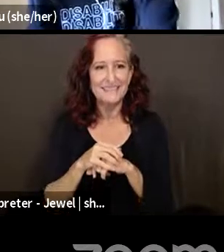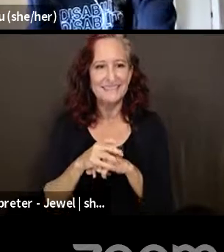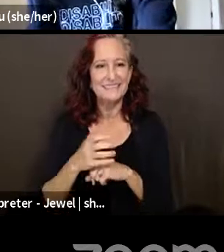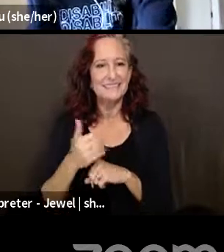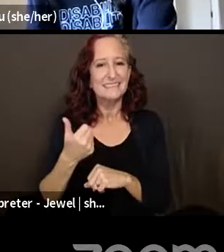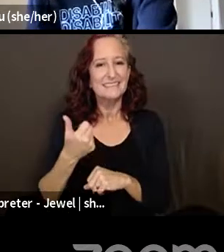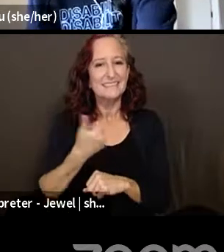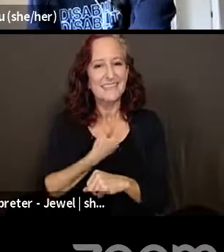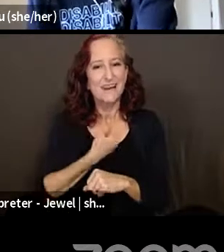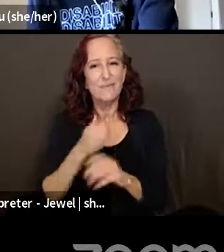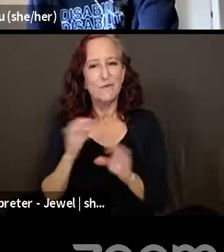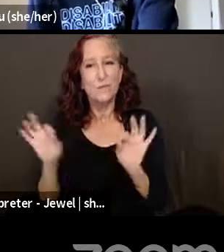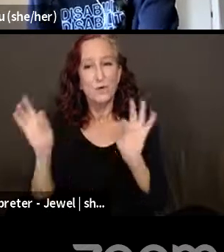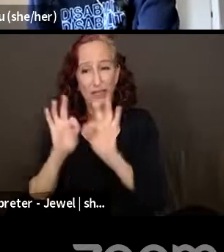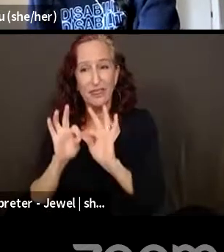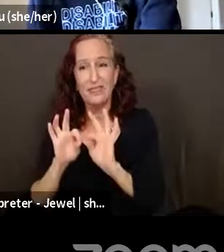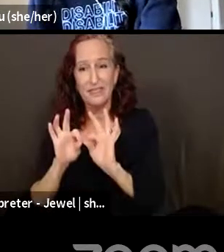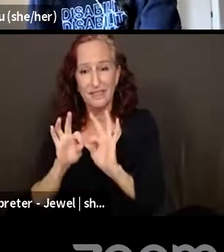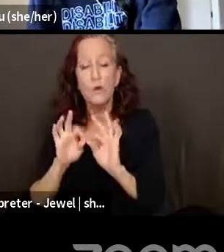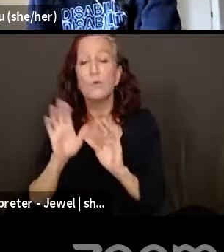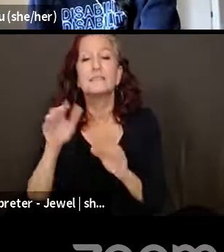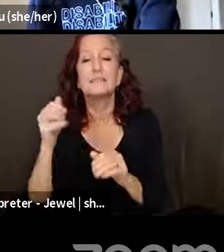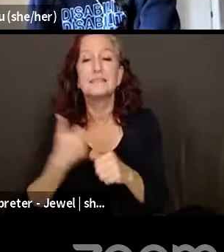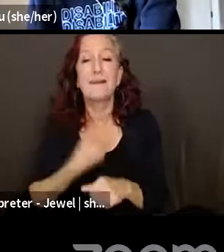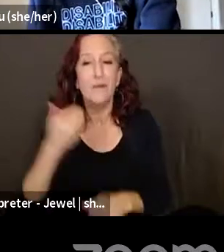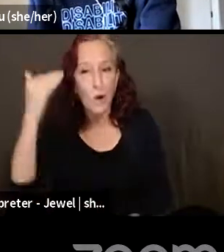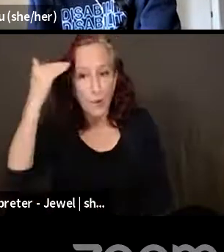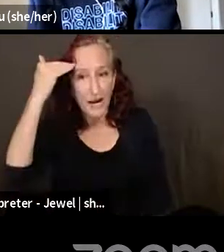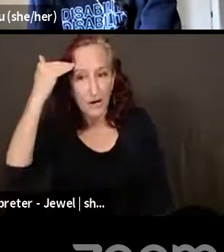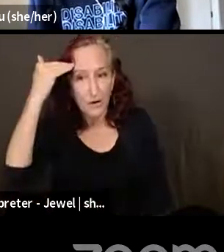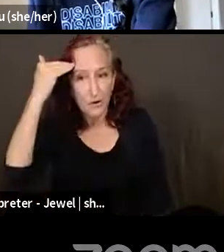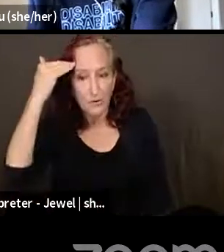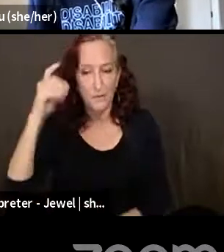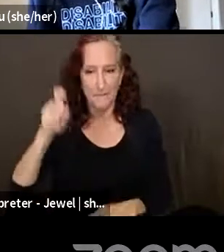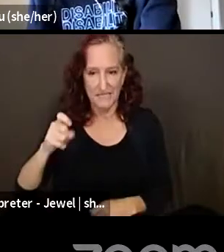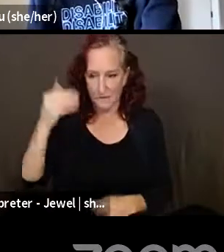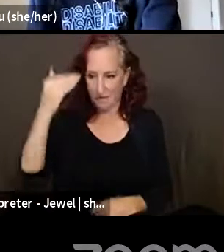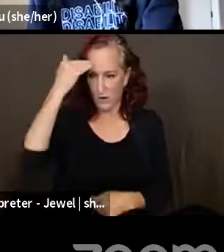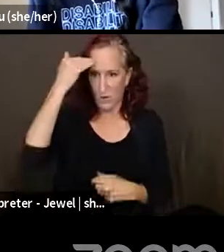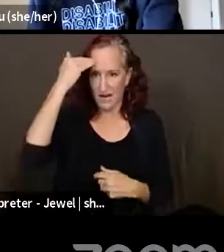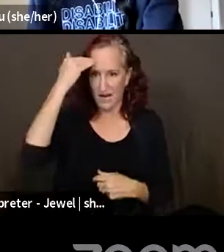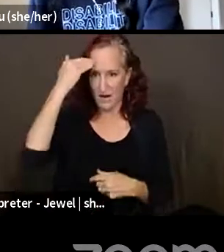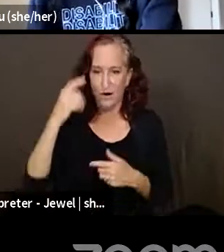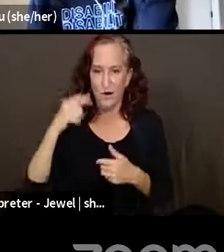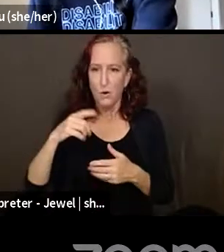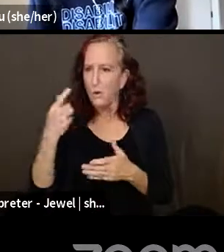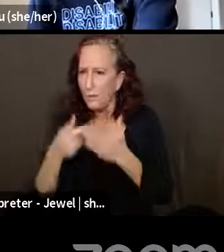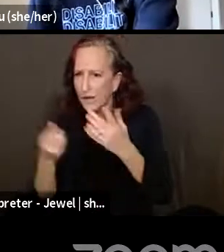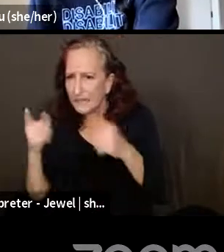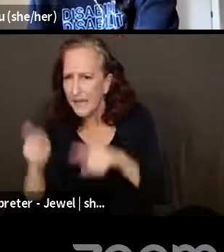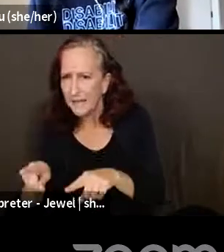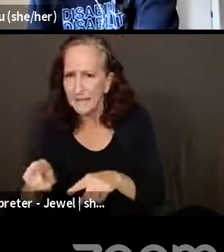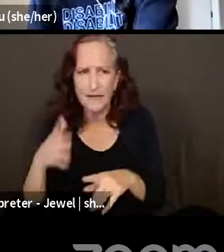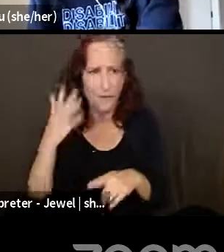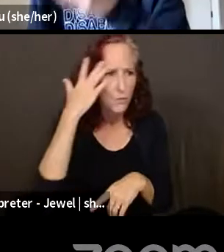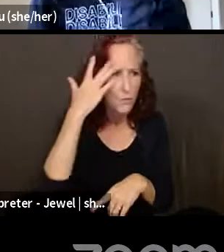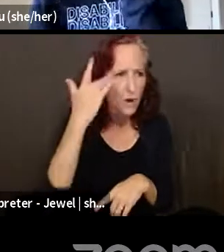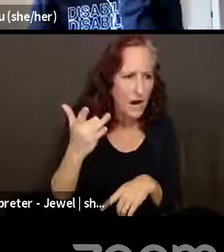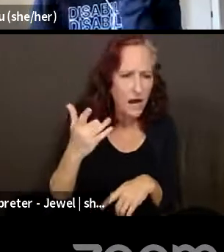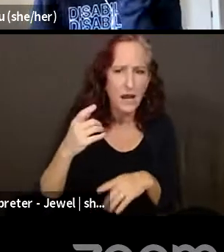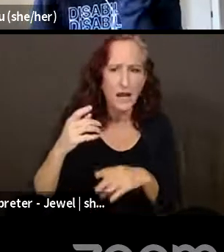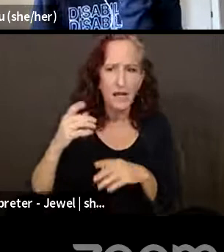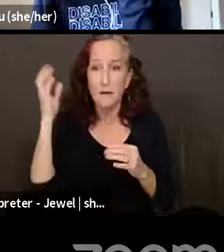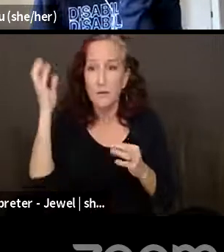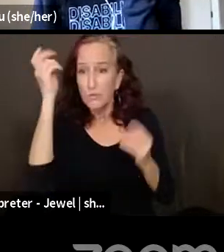because you have to be self-aware of what's happening, the why in the moment, what's going on, processing that.